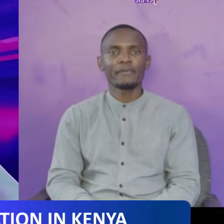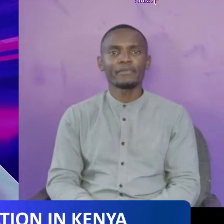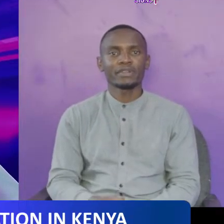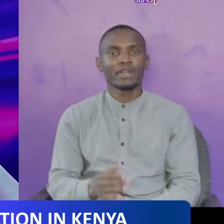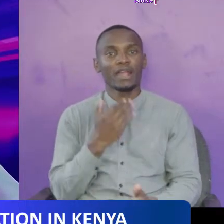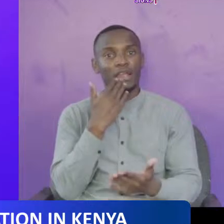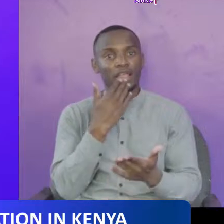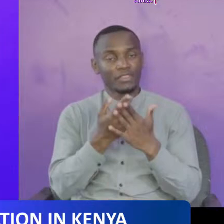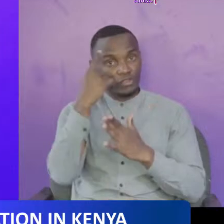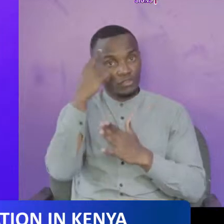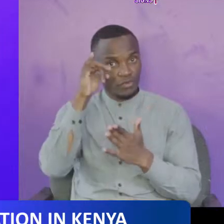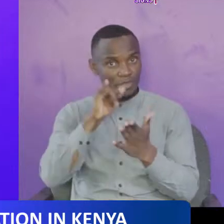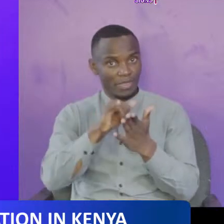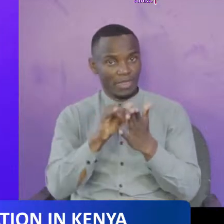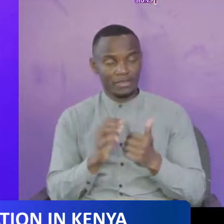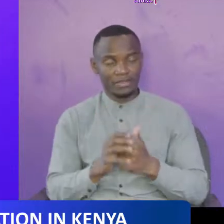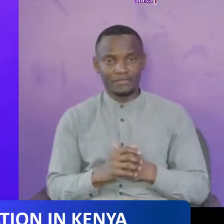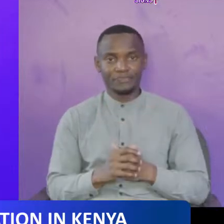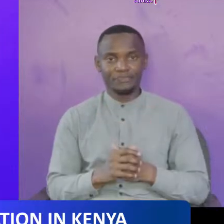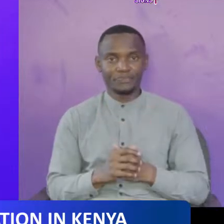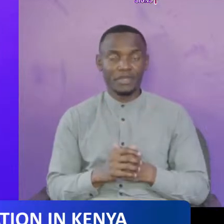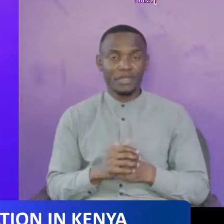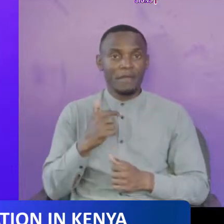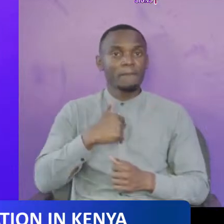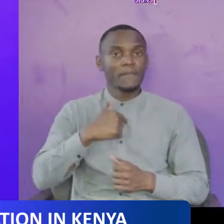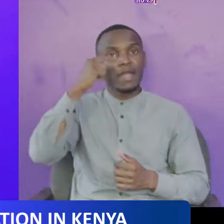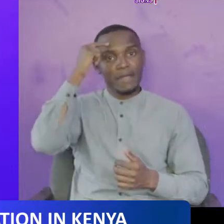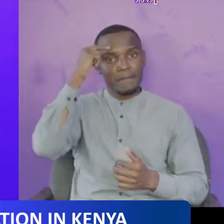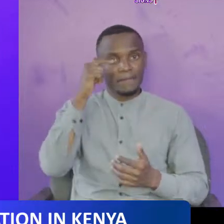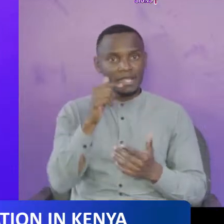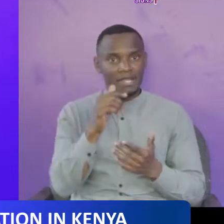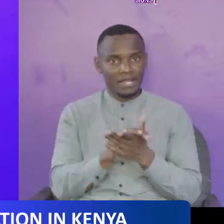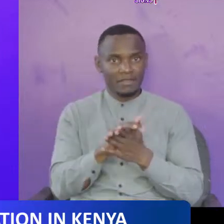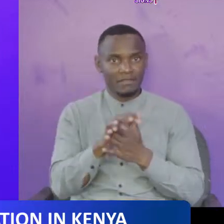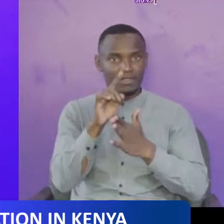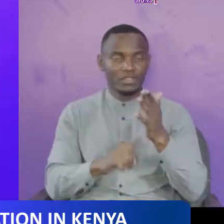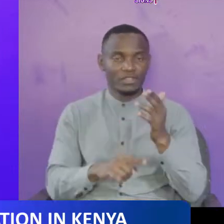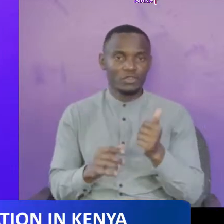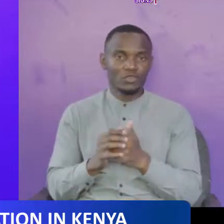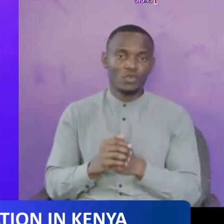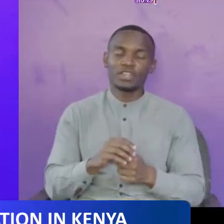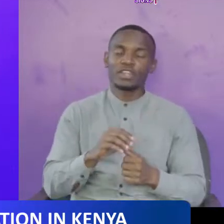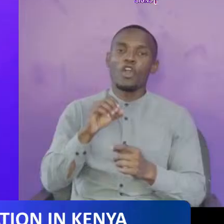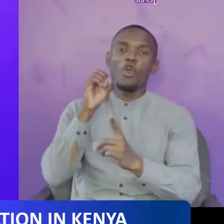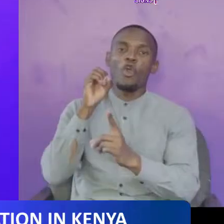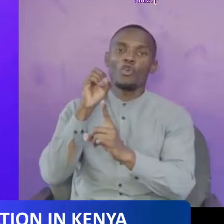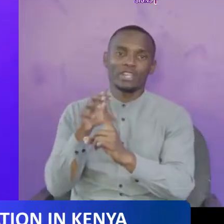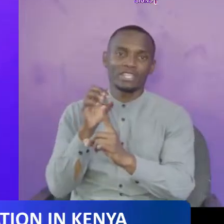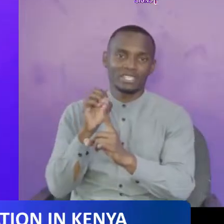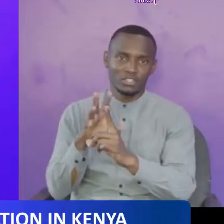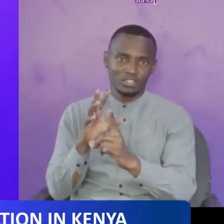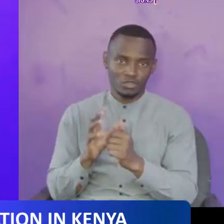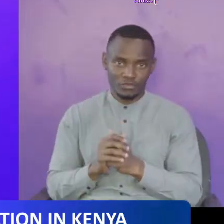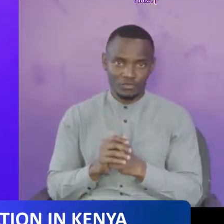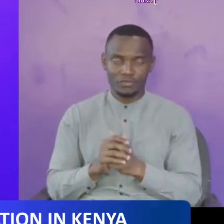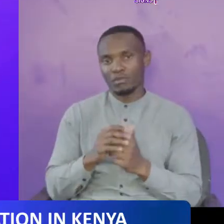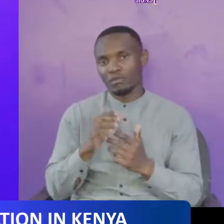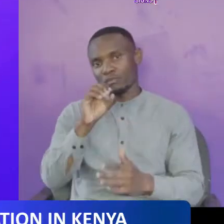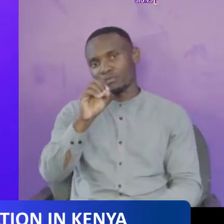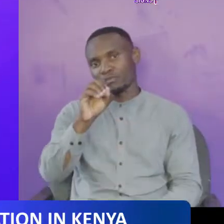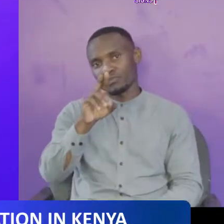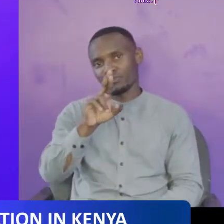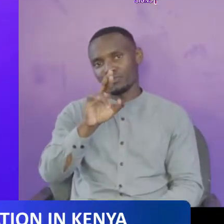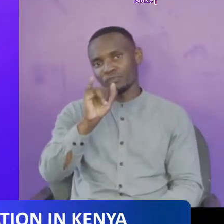question. I believe so much in orientation. Guys come to